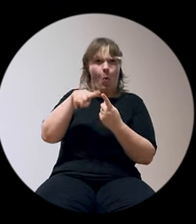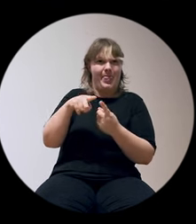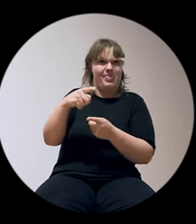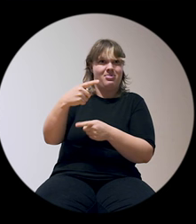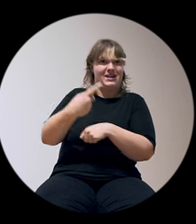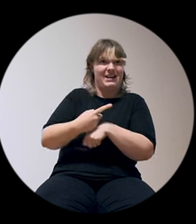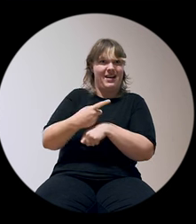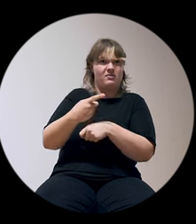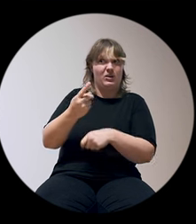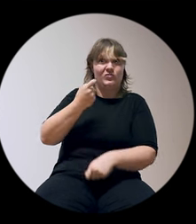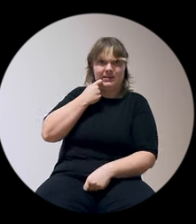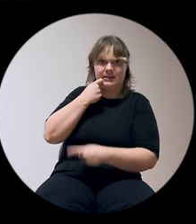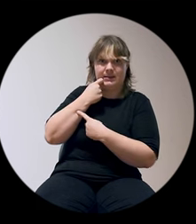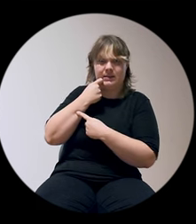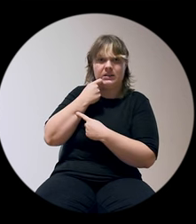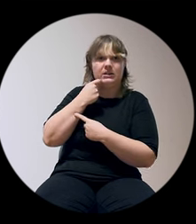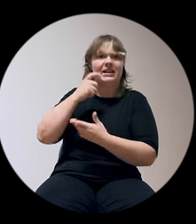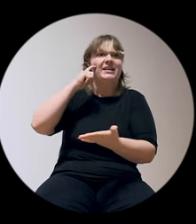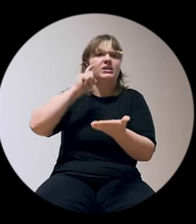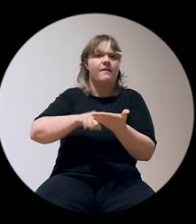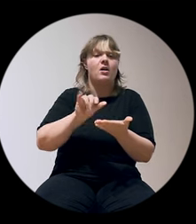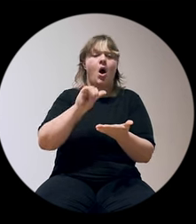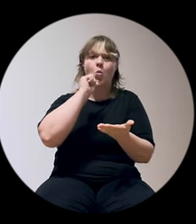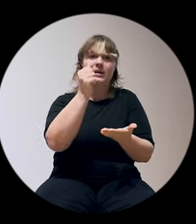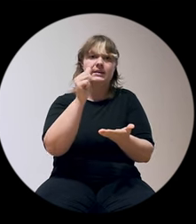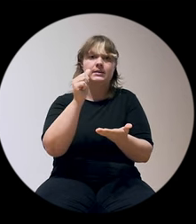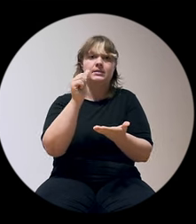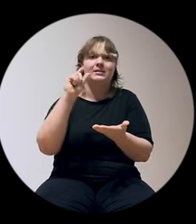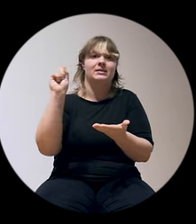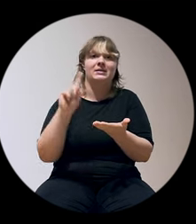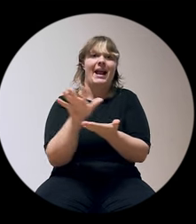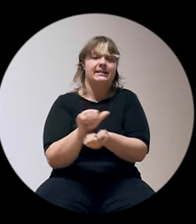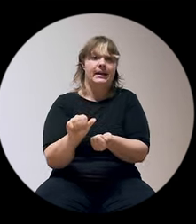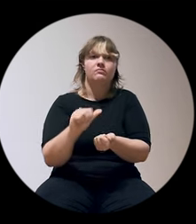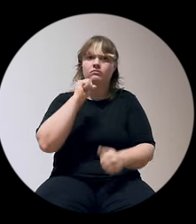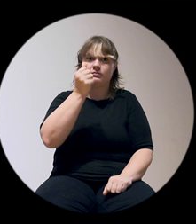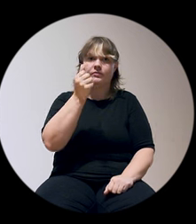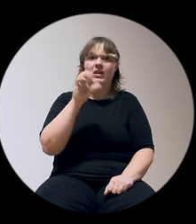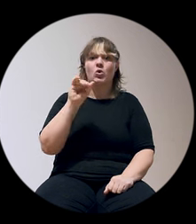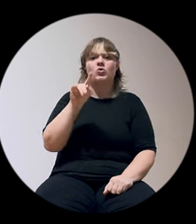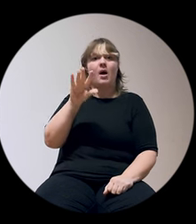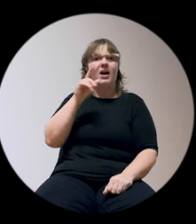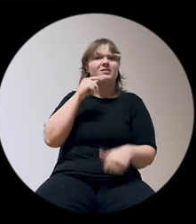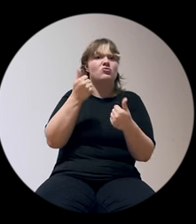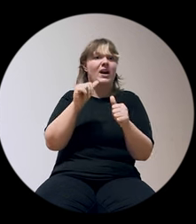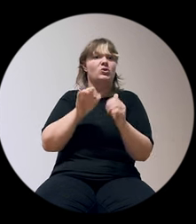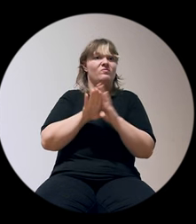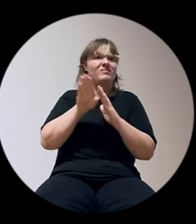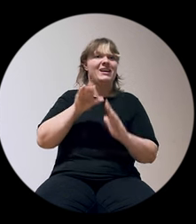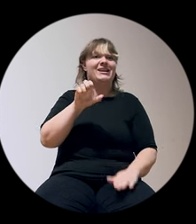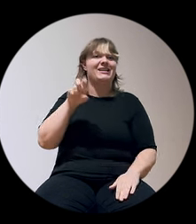recently found out that it was not. And the Catawba has been trying to build their seed bank up of